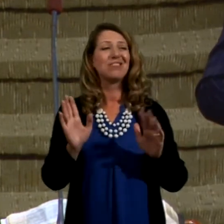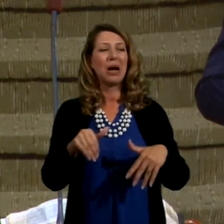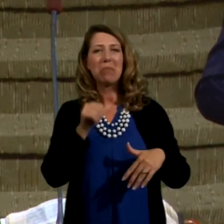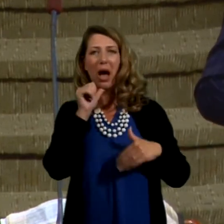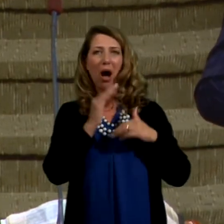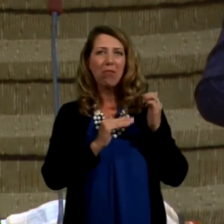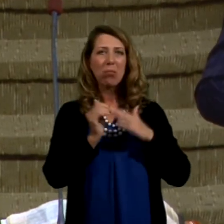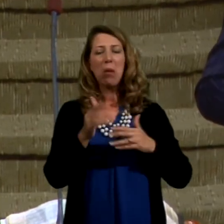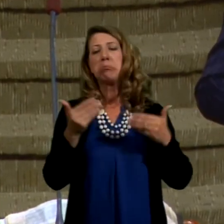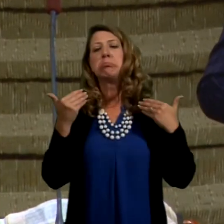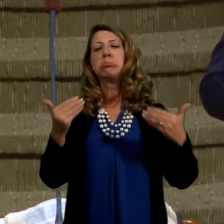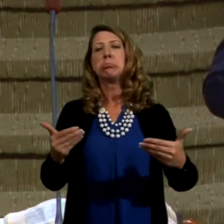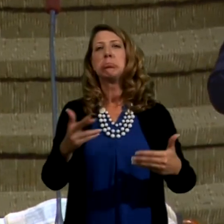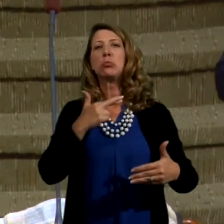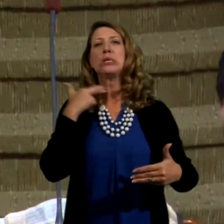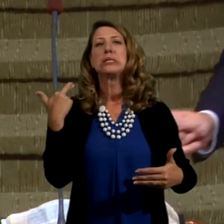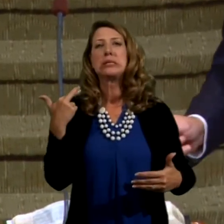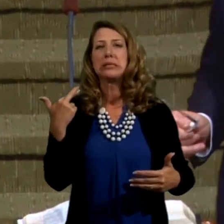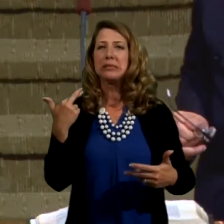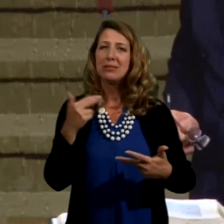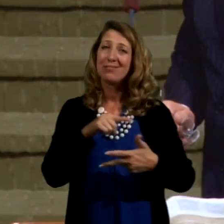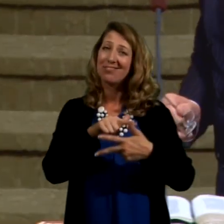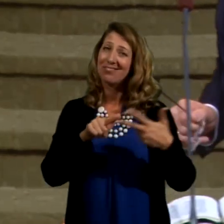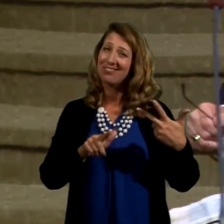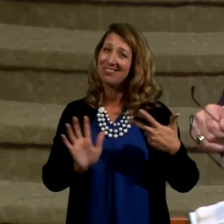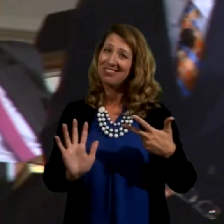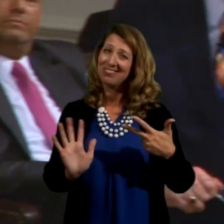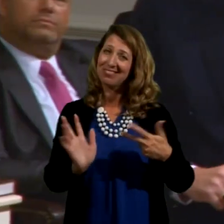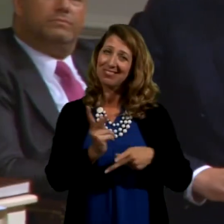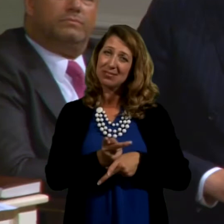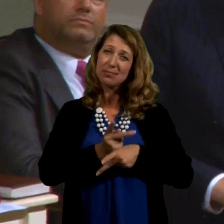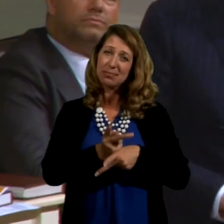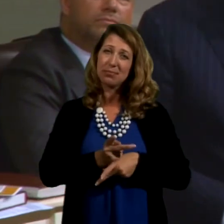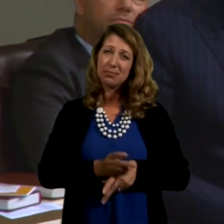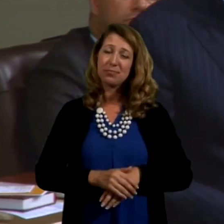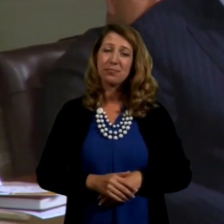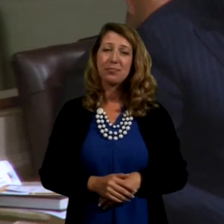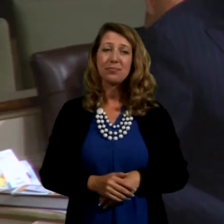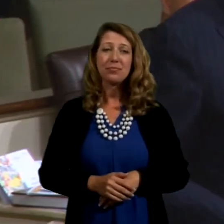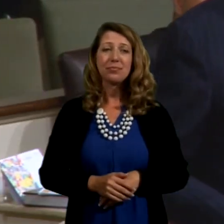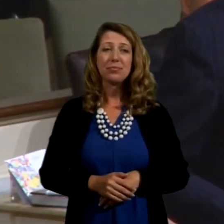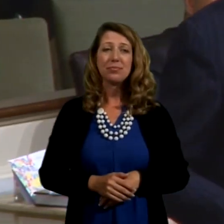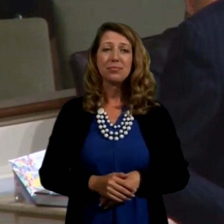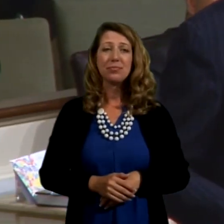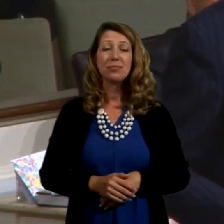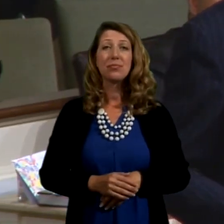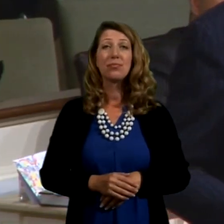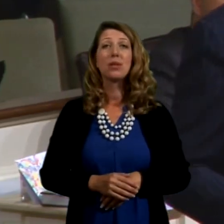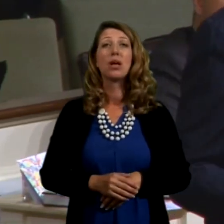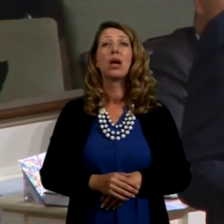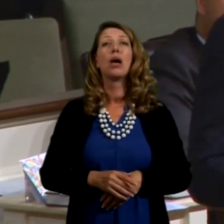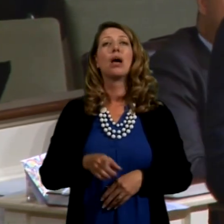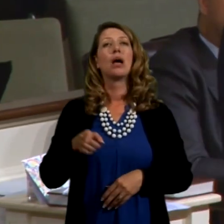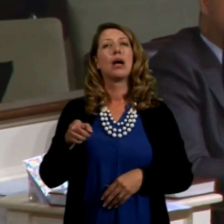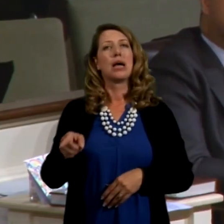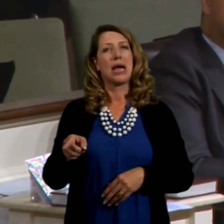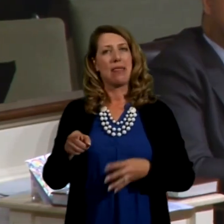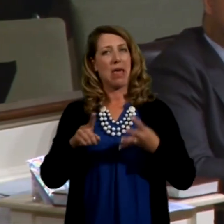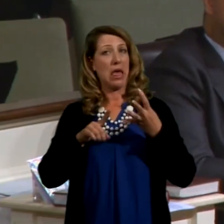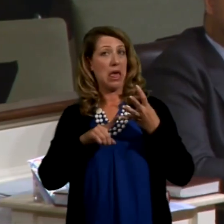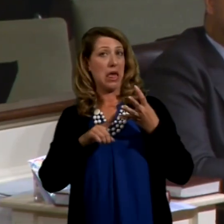that. And then the Bible says they got counsel.